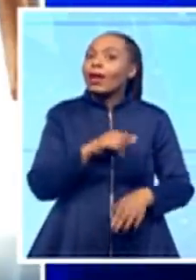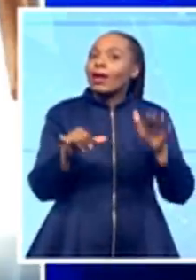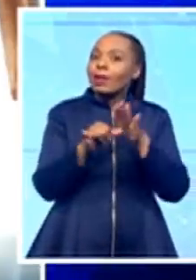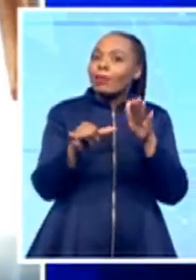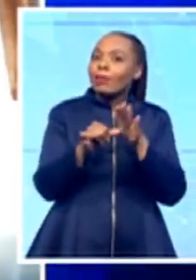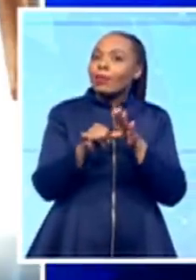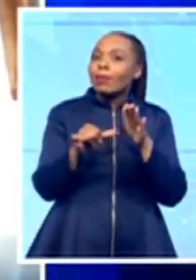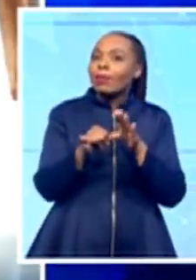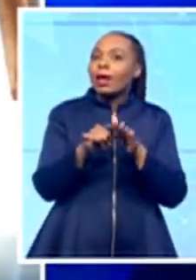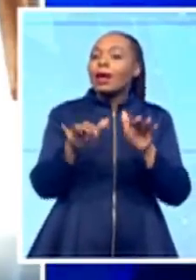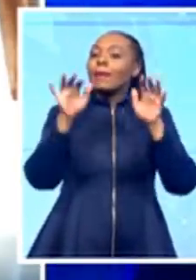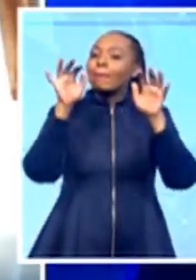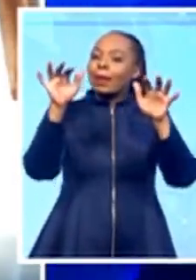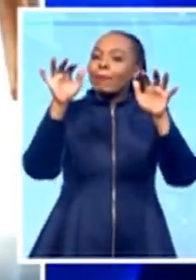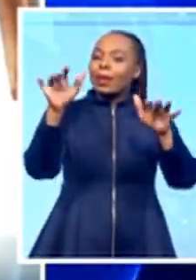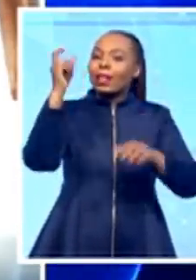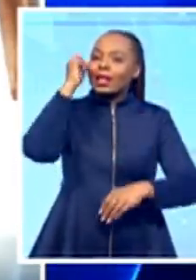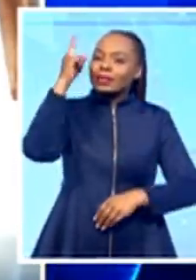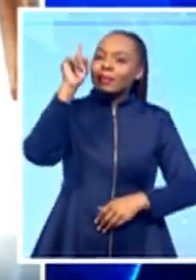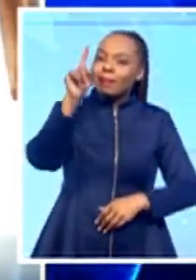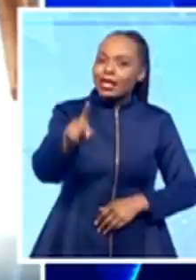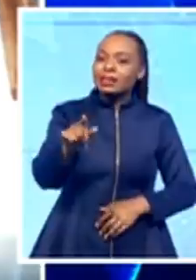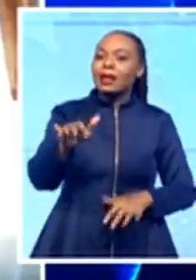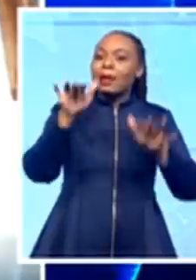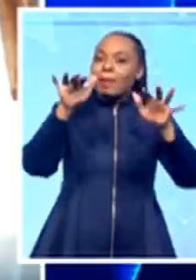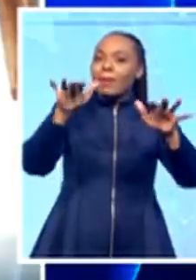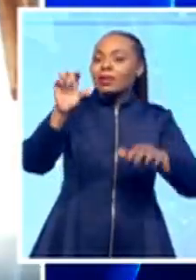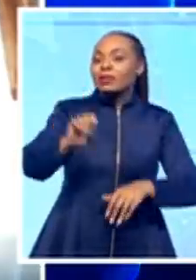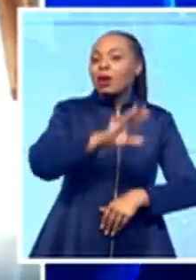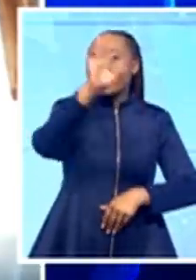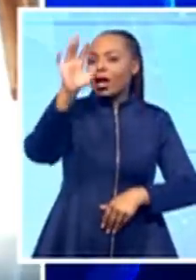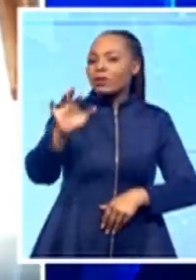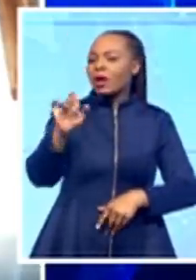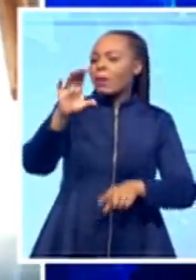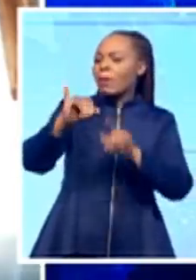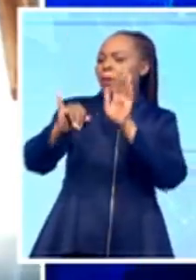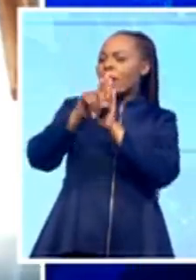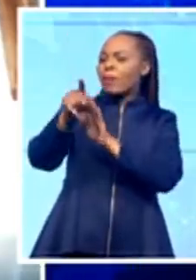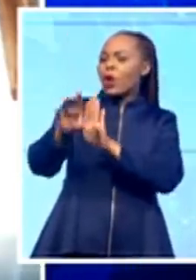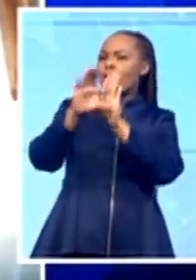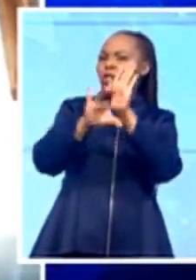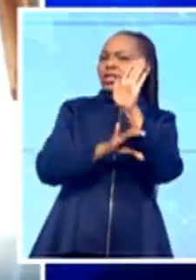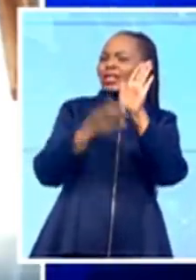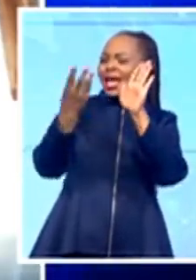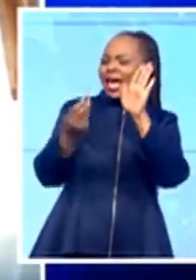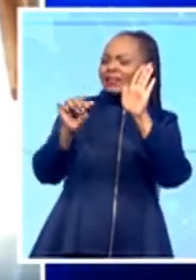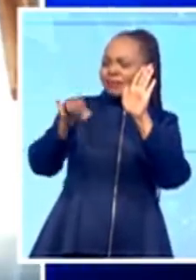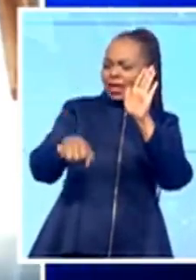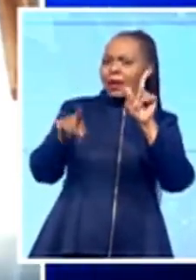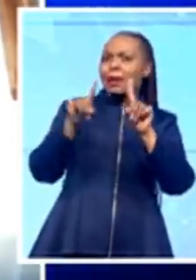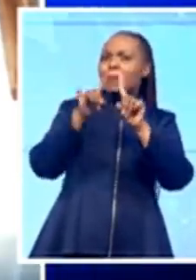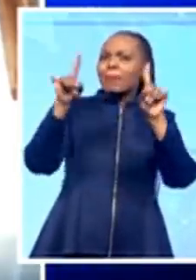Africa have signed up for the constitution that we have. The constitution itself is very clear on this matter.